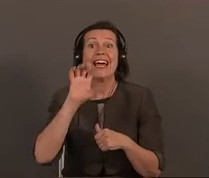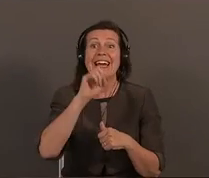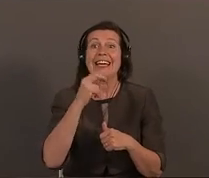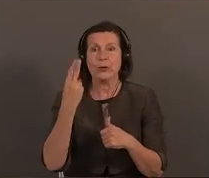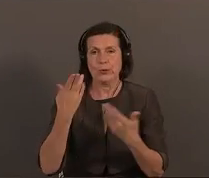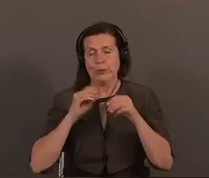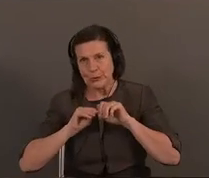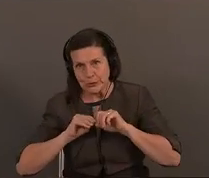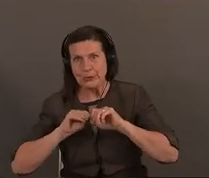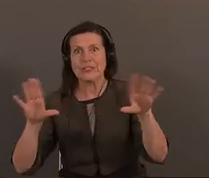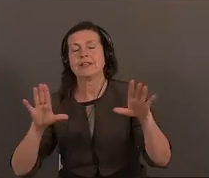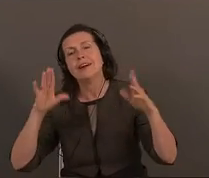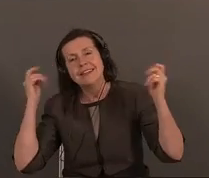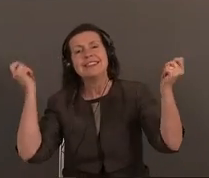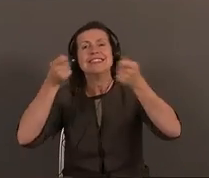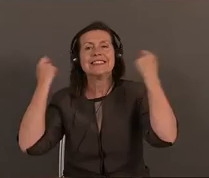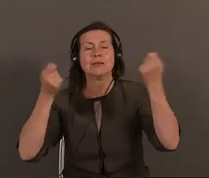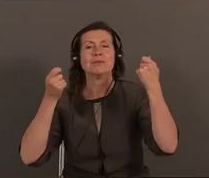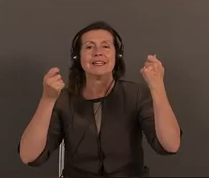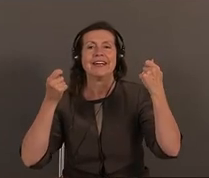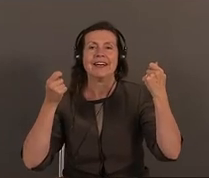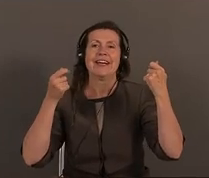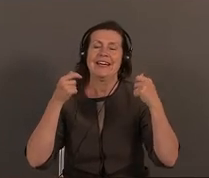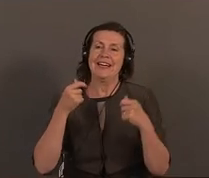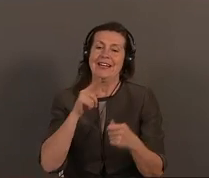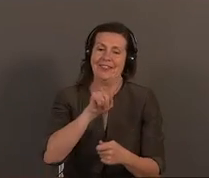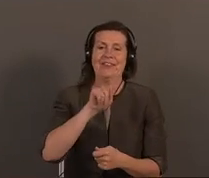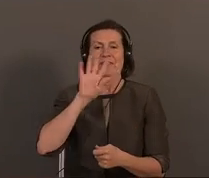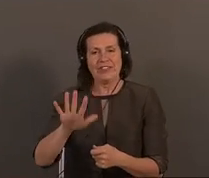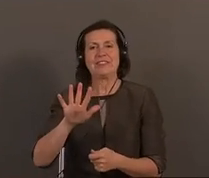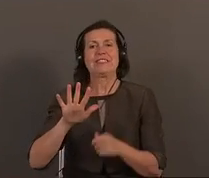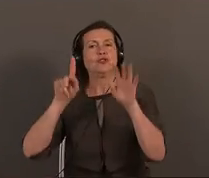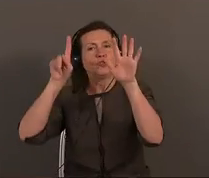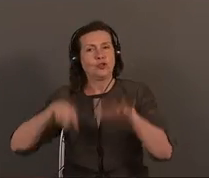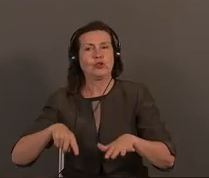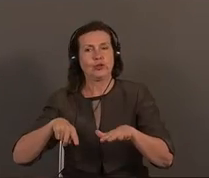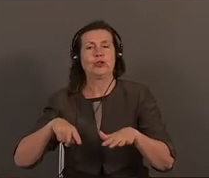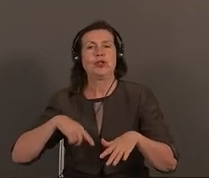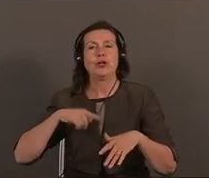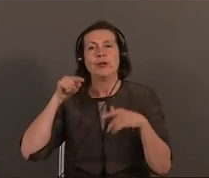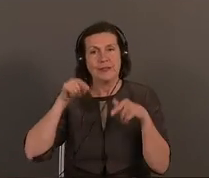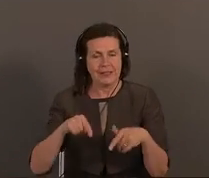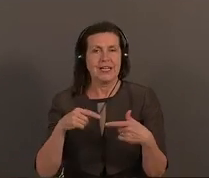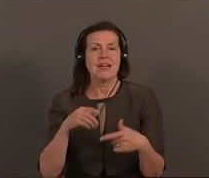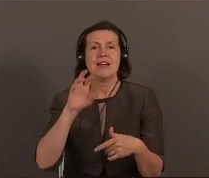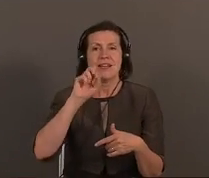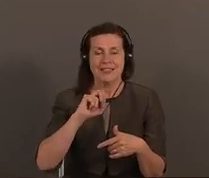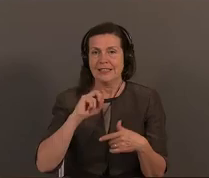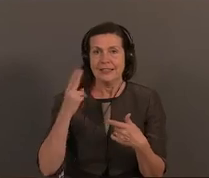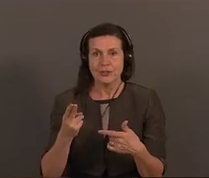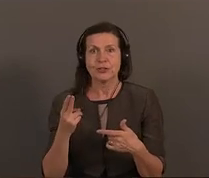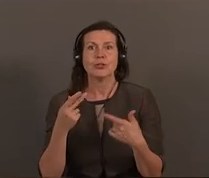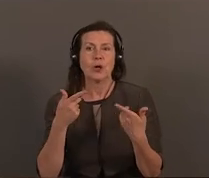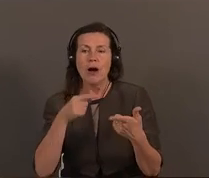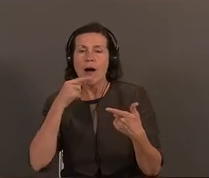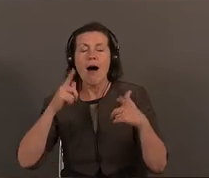today in order to celebrate the 15th of June. Photo contest, as indeed it doesn't cost anything, to